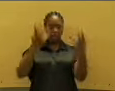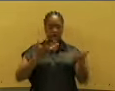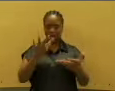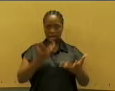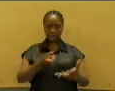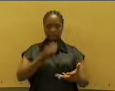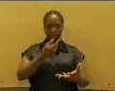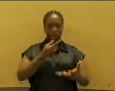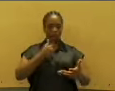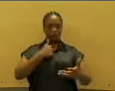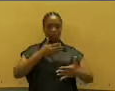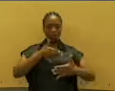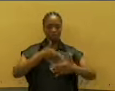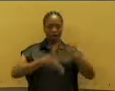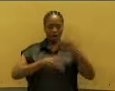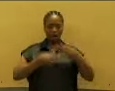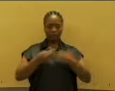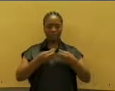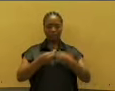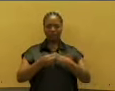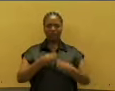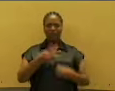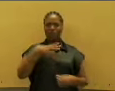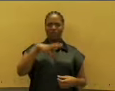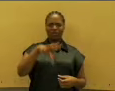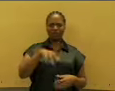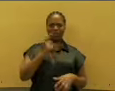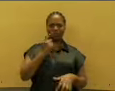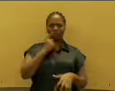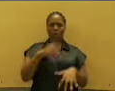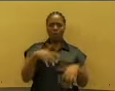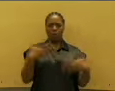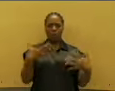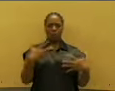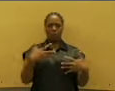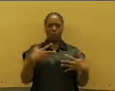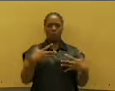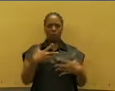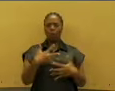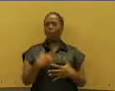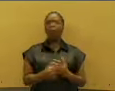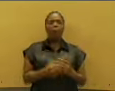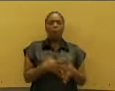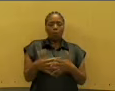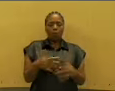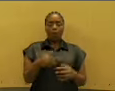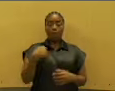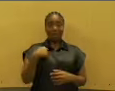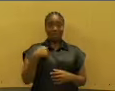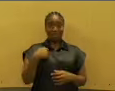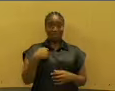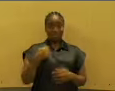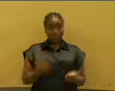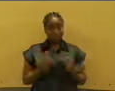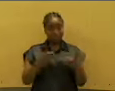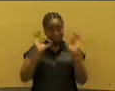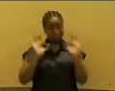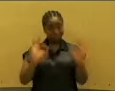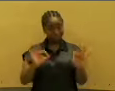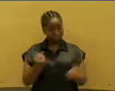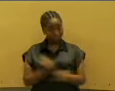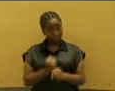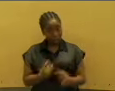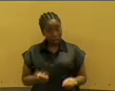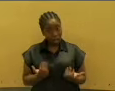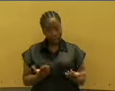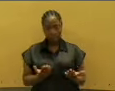access health care services for their reproductive needs because there are no competent services, and the referral